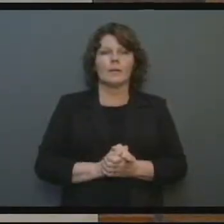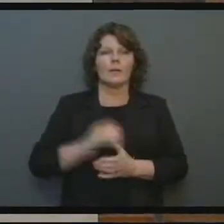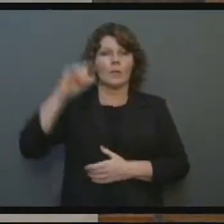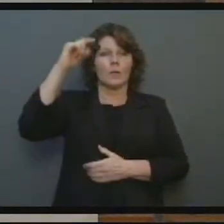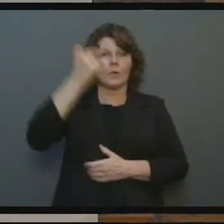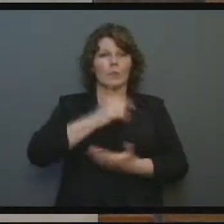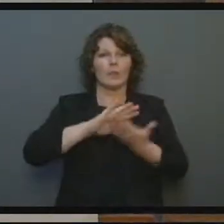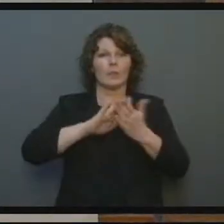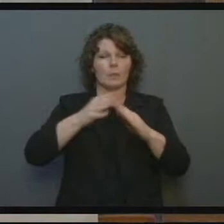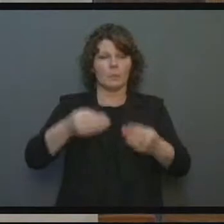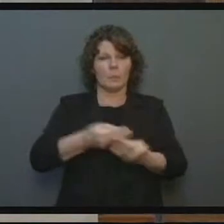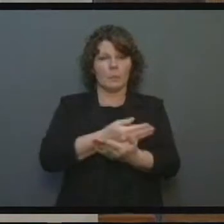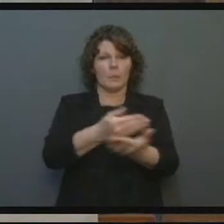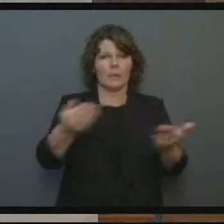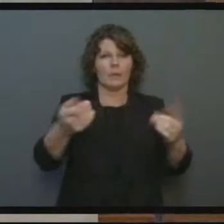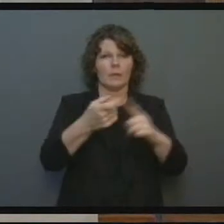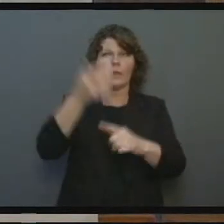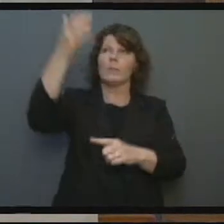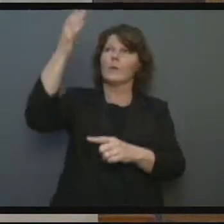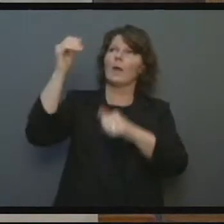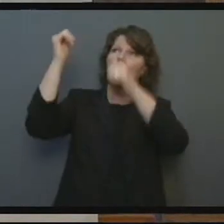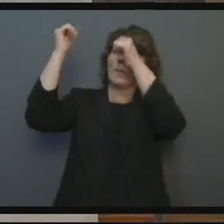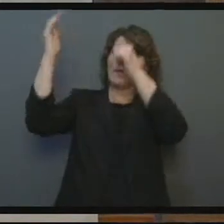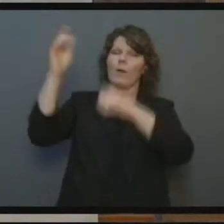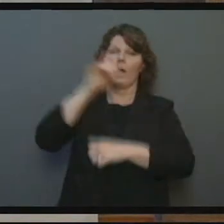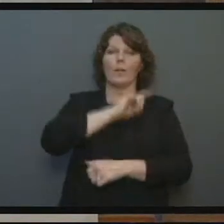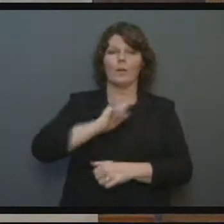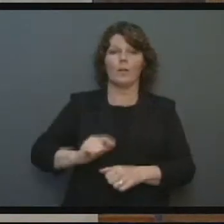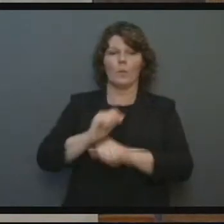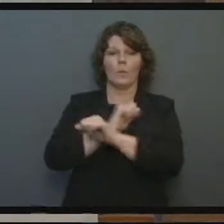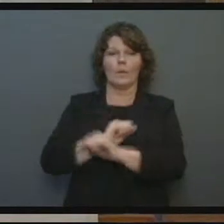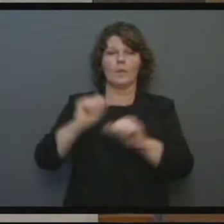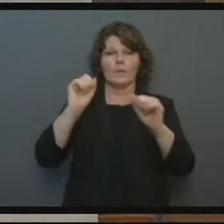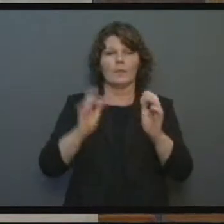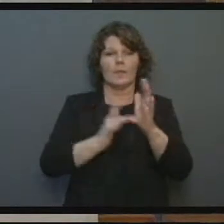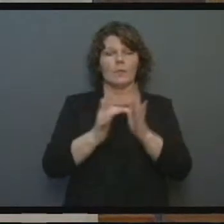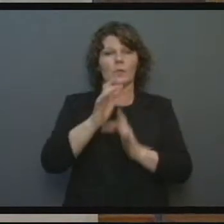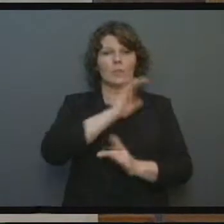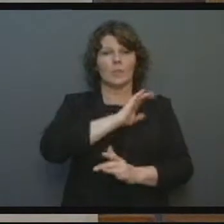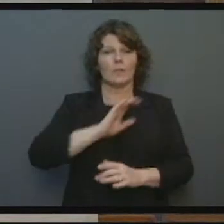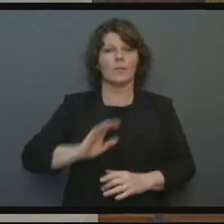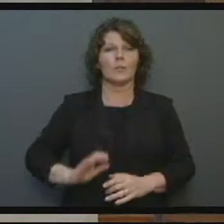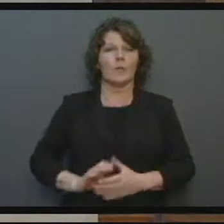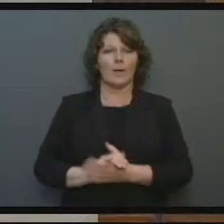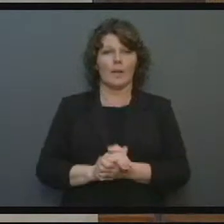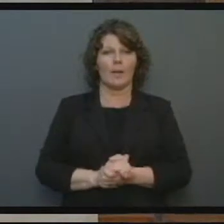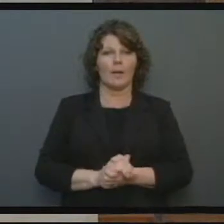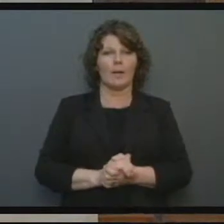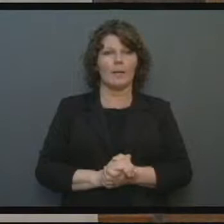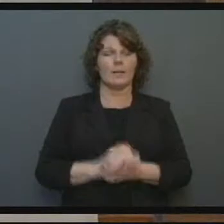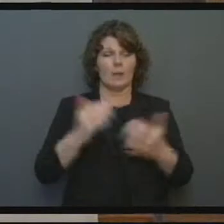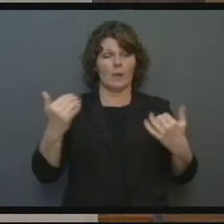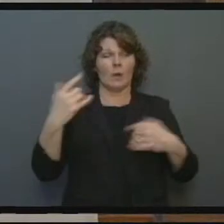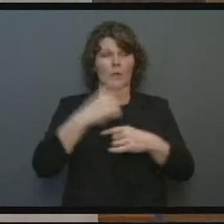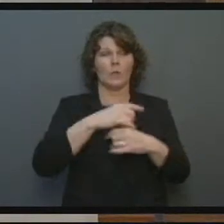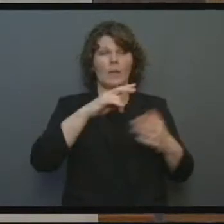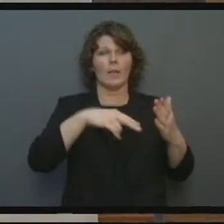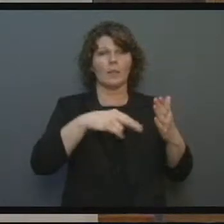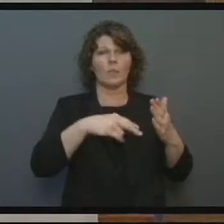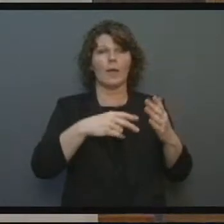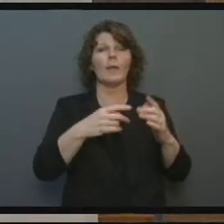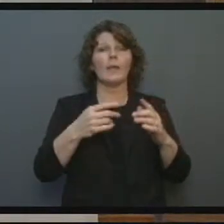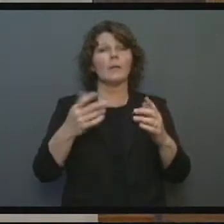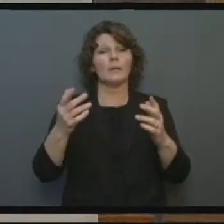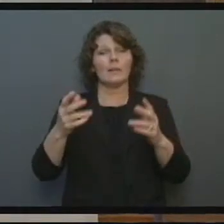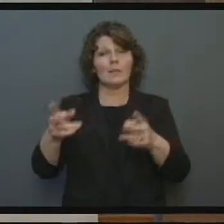Grace to you and peace from God the Father and from our Lord Jesus Christ. Amen. Well, the text for my message today is the resurrection account from